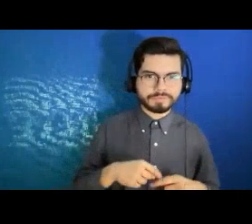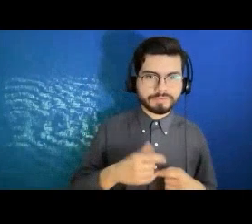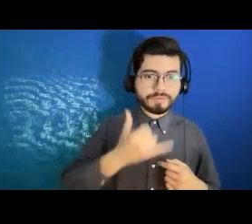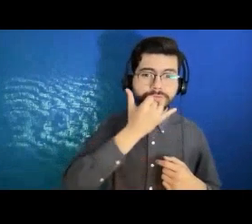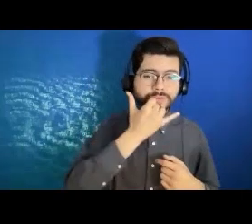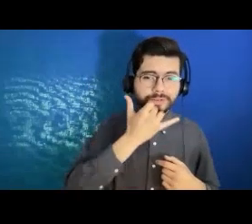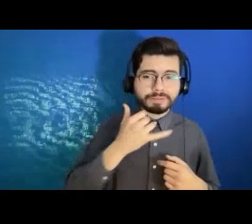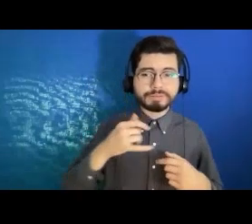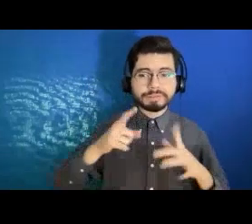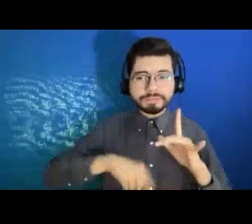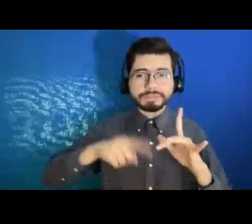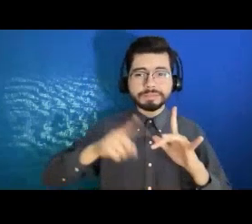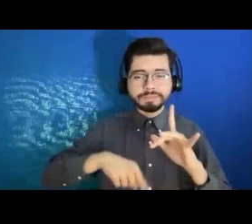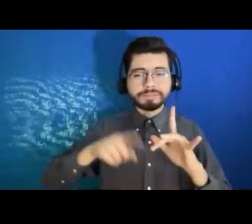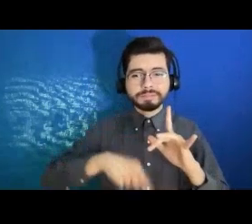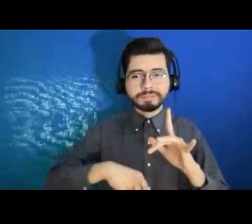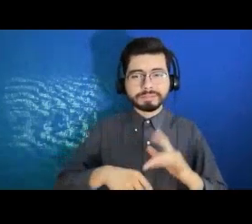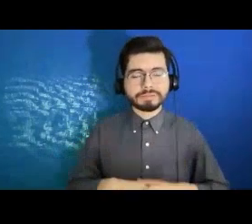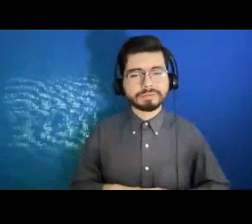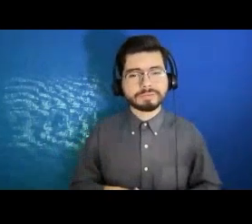it skips.